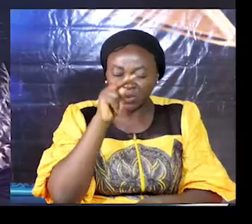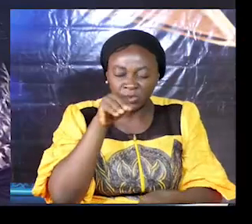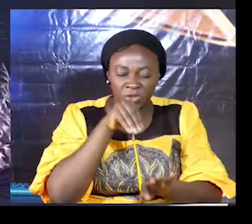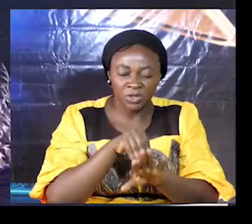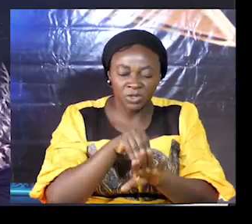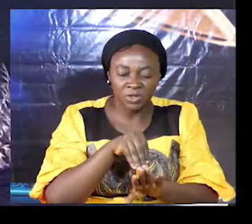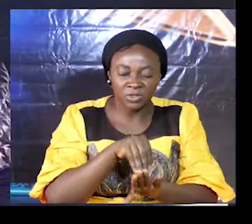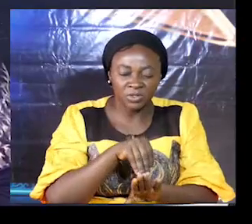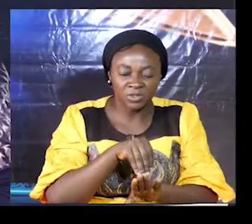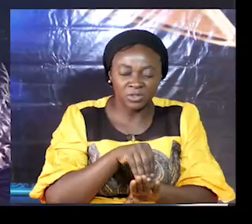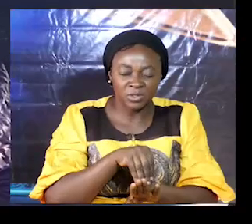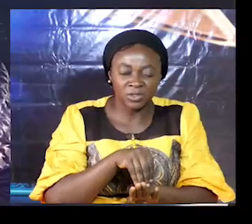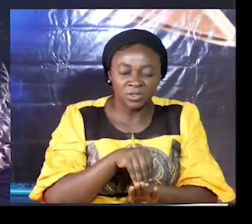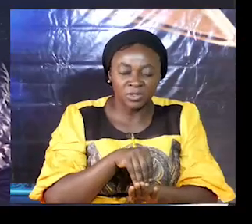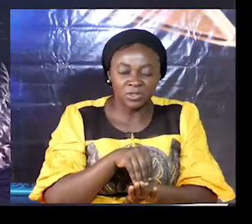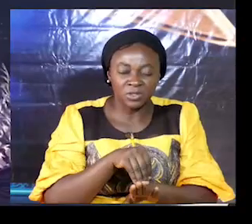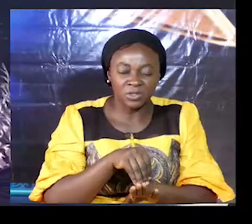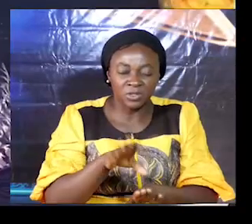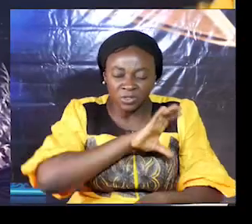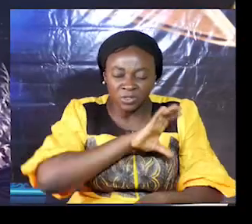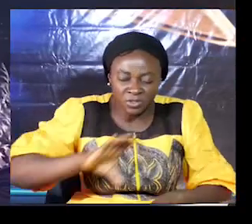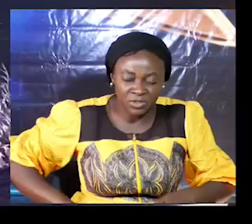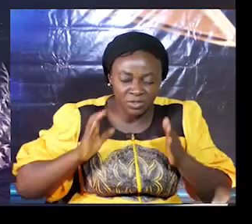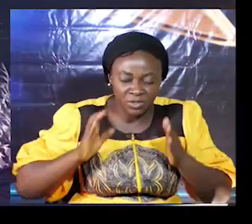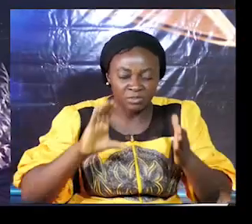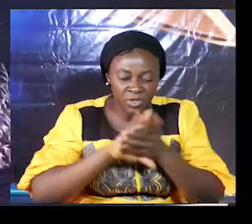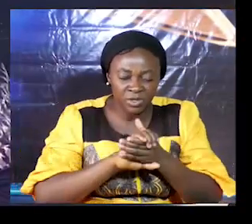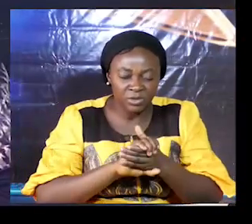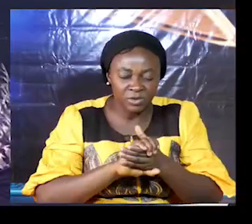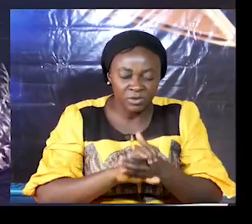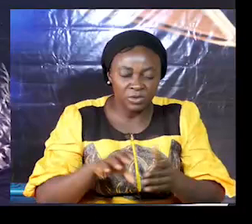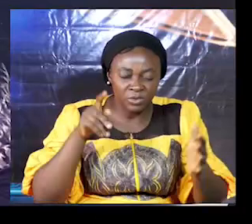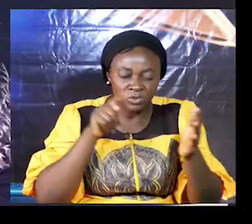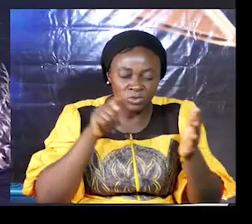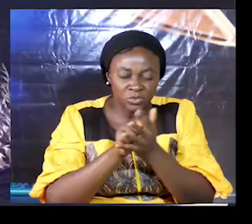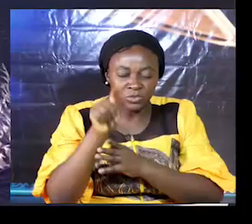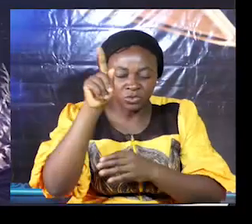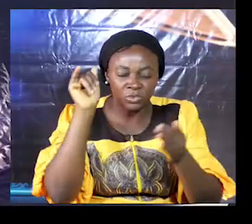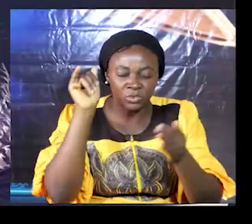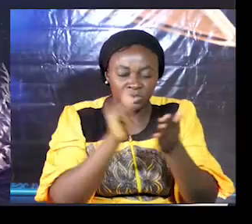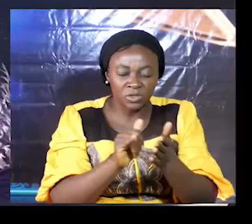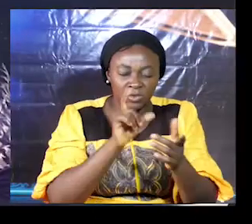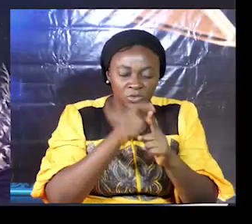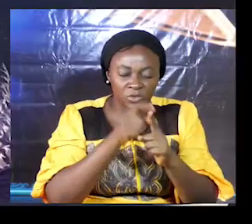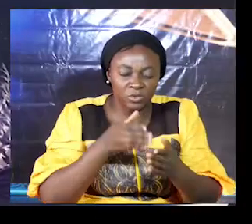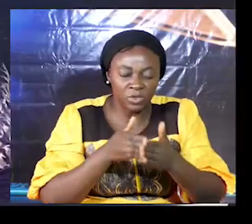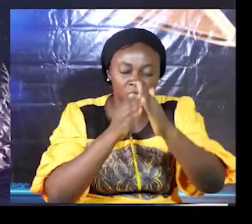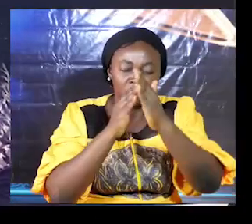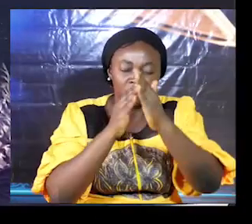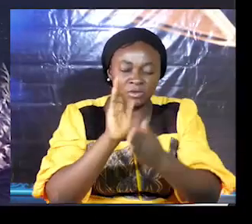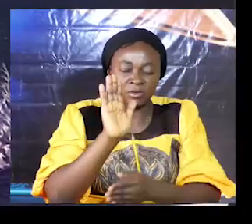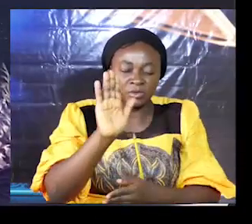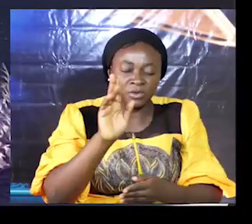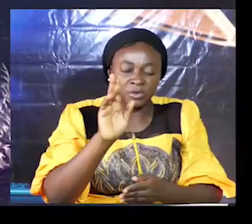your word will guide us. Holy Spirit, help us even this day. And may your name be exalted, for we pray